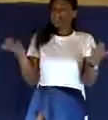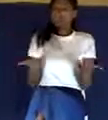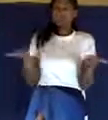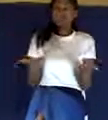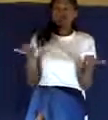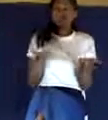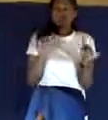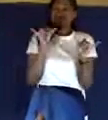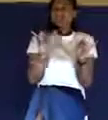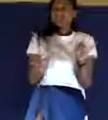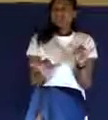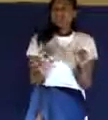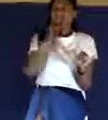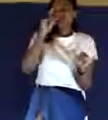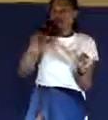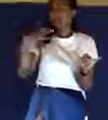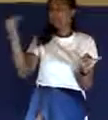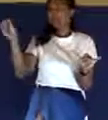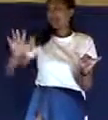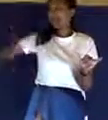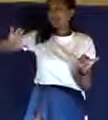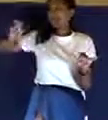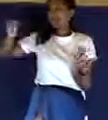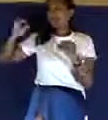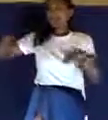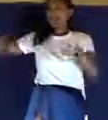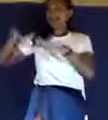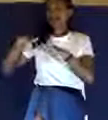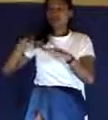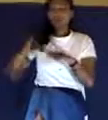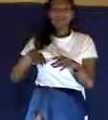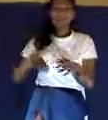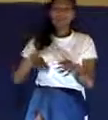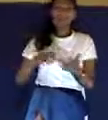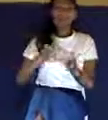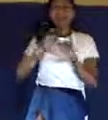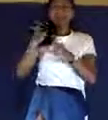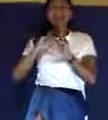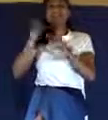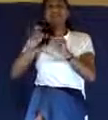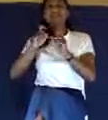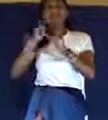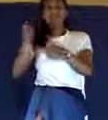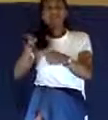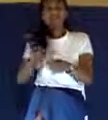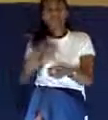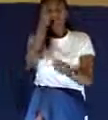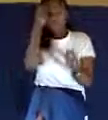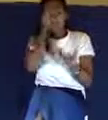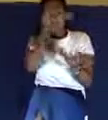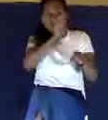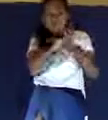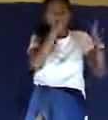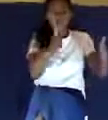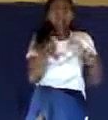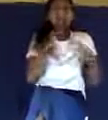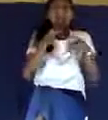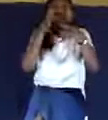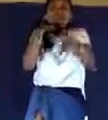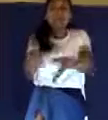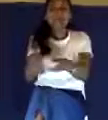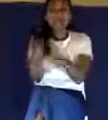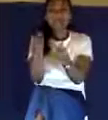else. No need to go anywhere else." He kind of gives her handfuls on purpose. He tells the reapers, leave a little more behind for her. And he